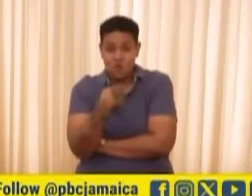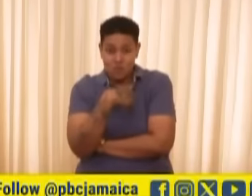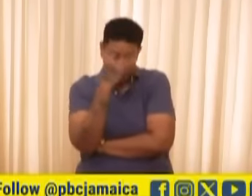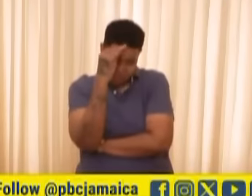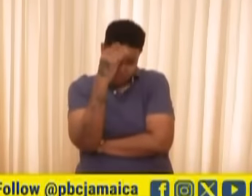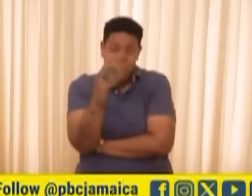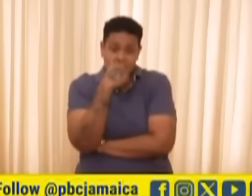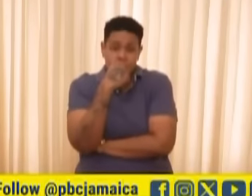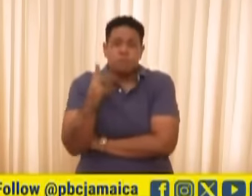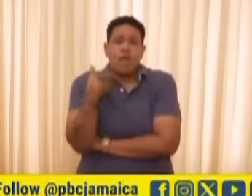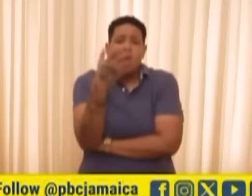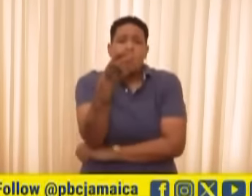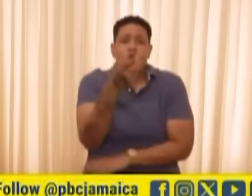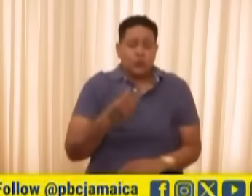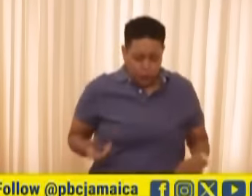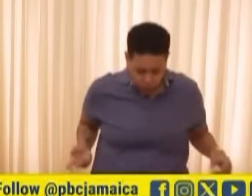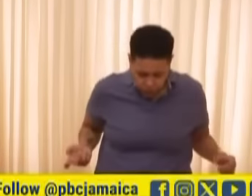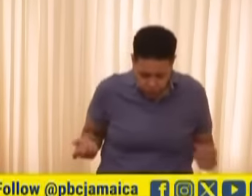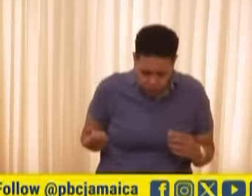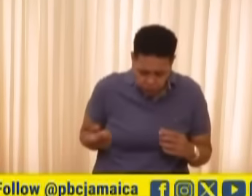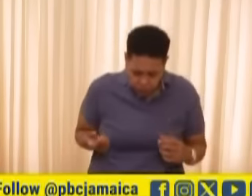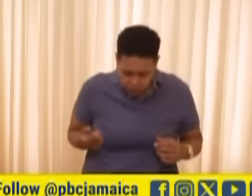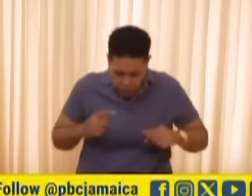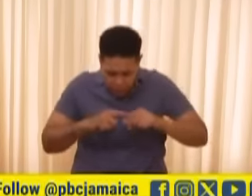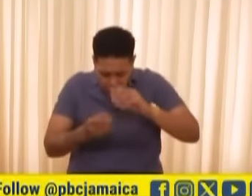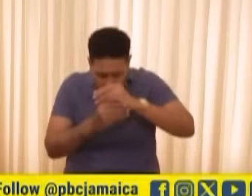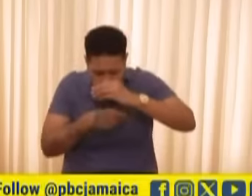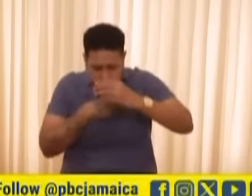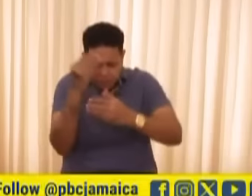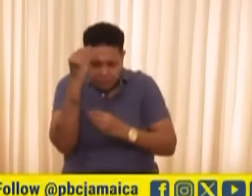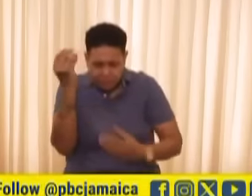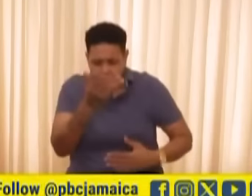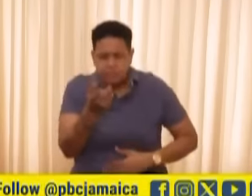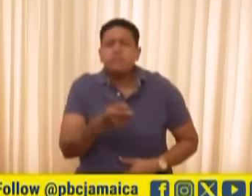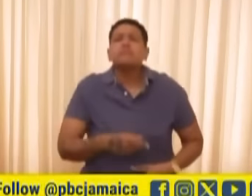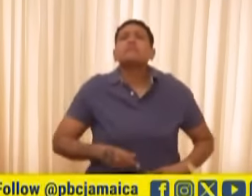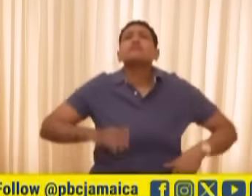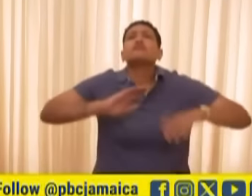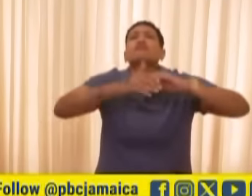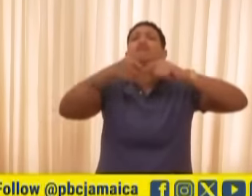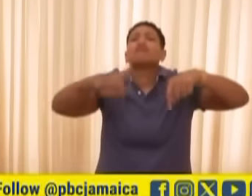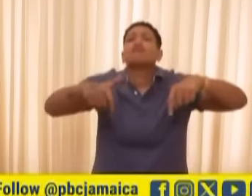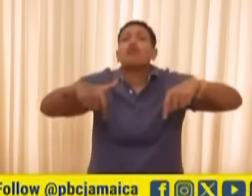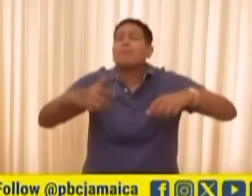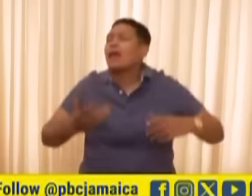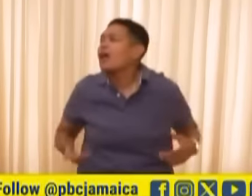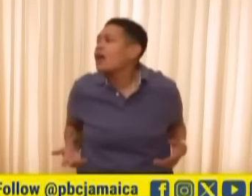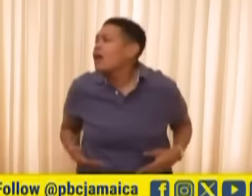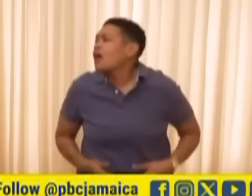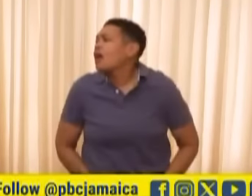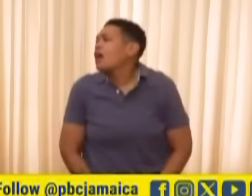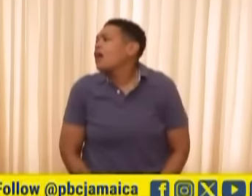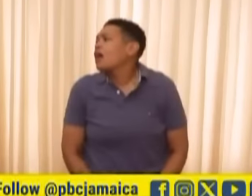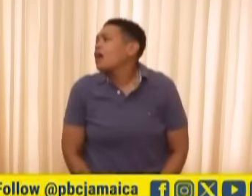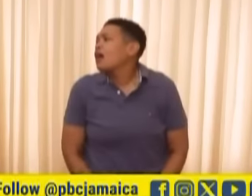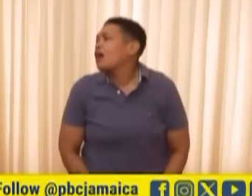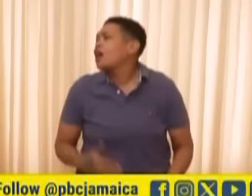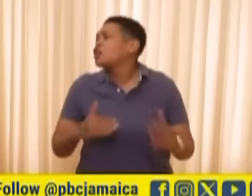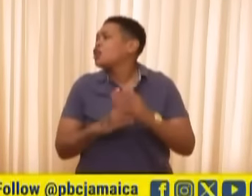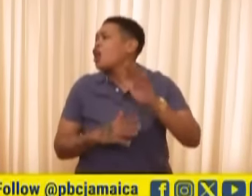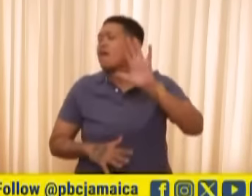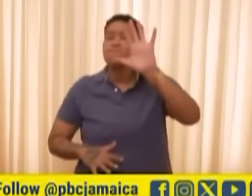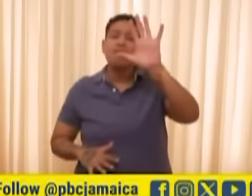I want to start off by saying that Jamaica is in the top